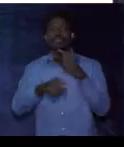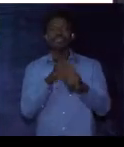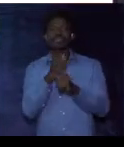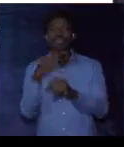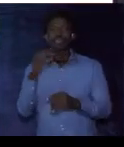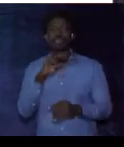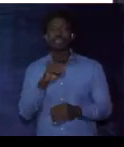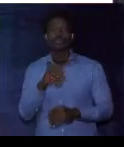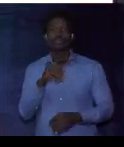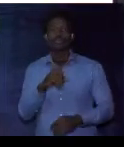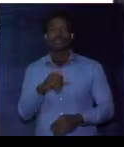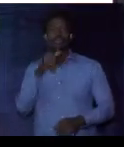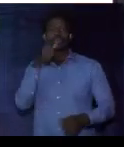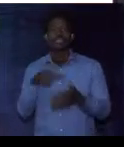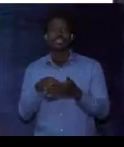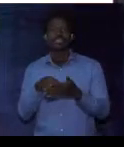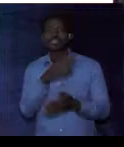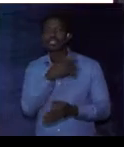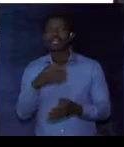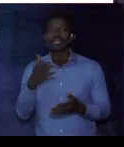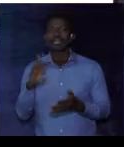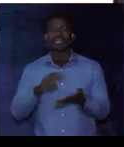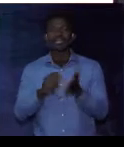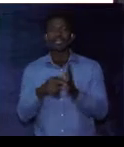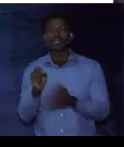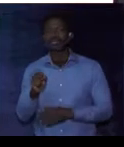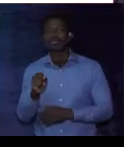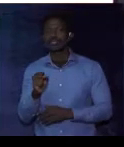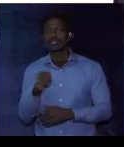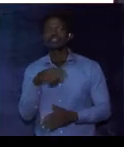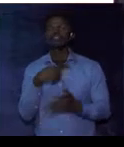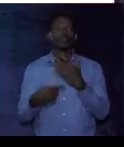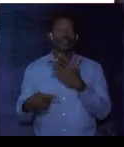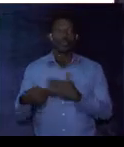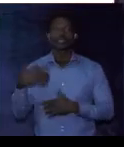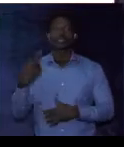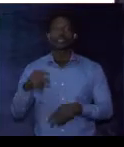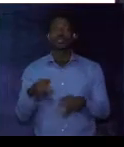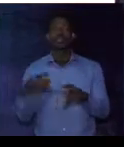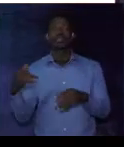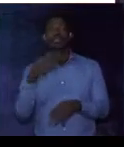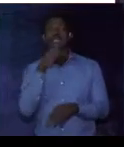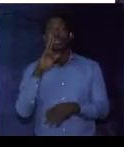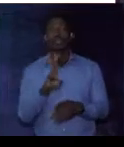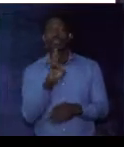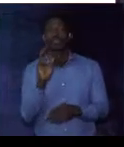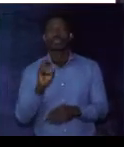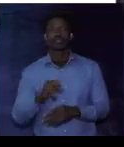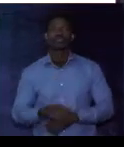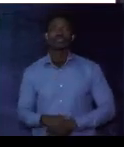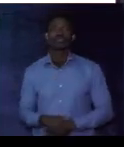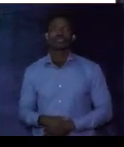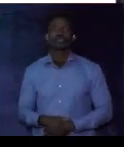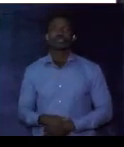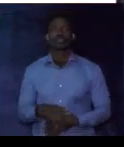meanings. You should be able to explain the types of essays and what's the way they're